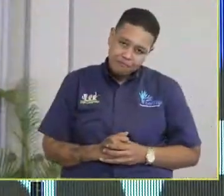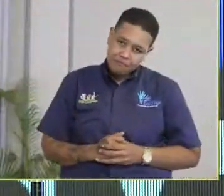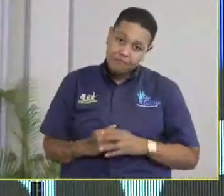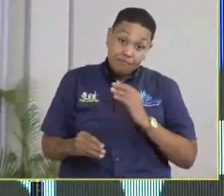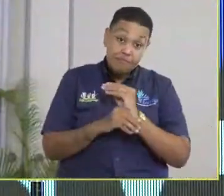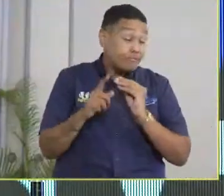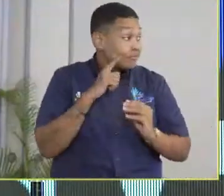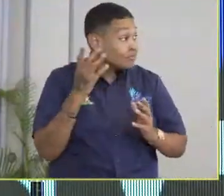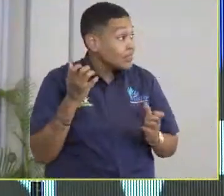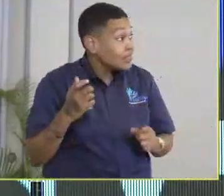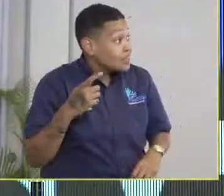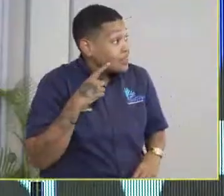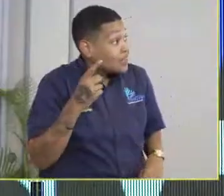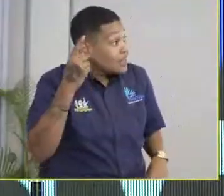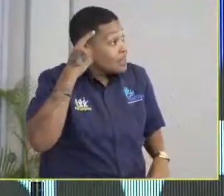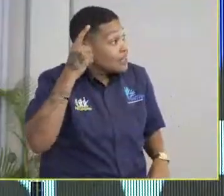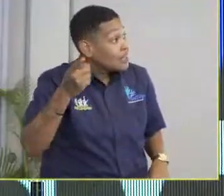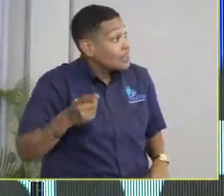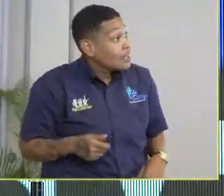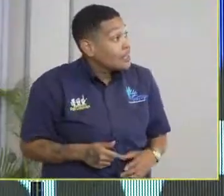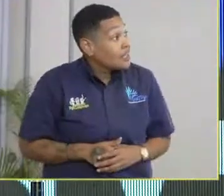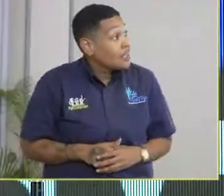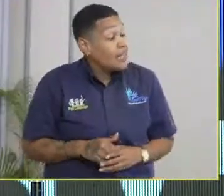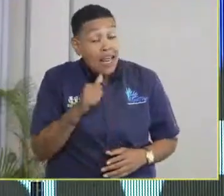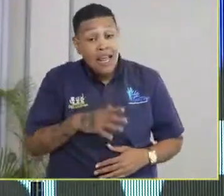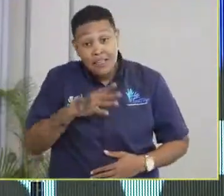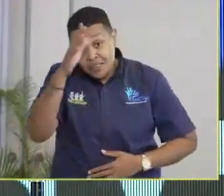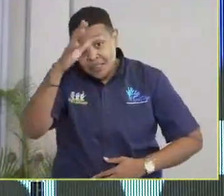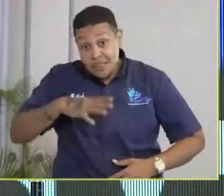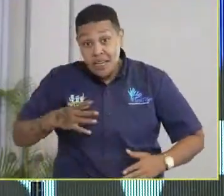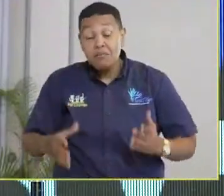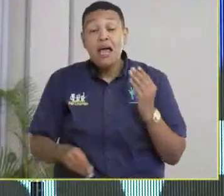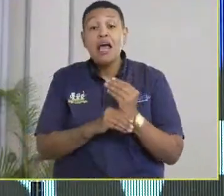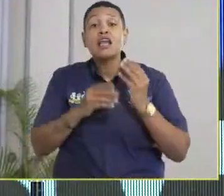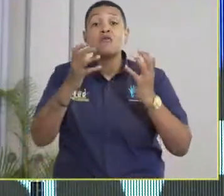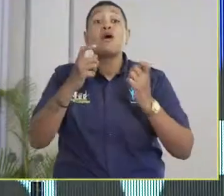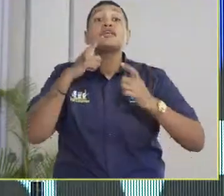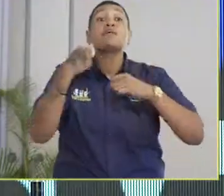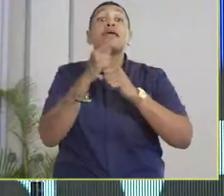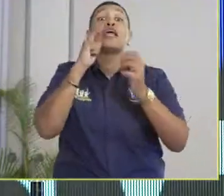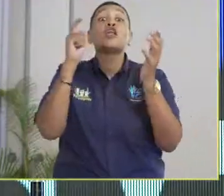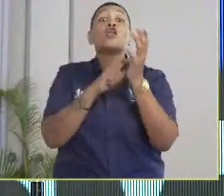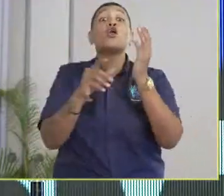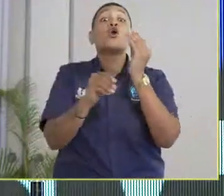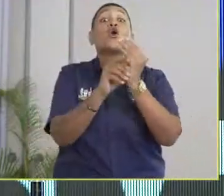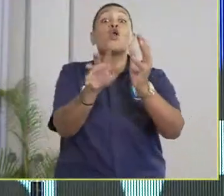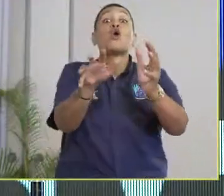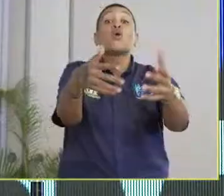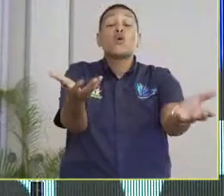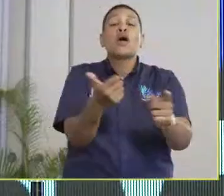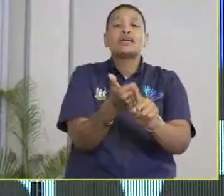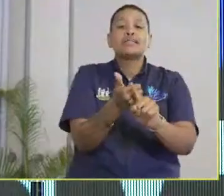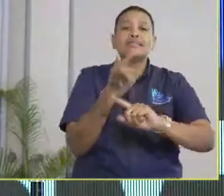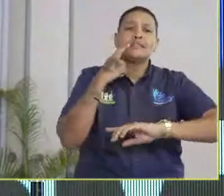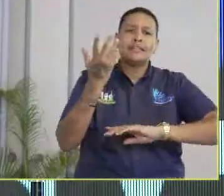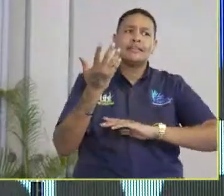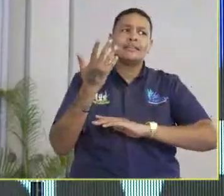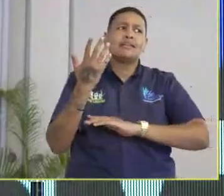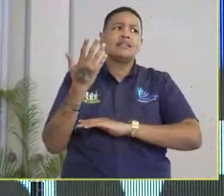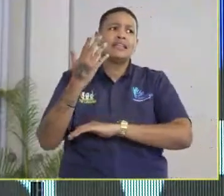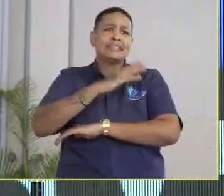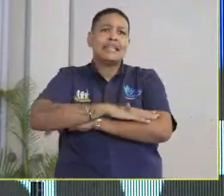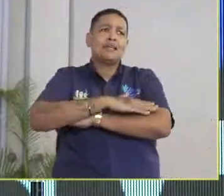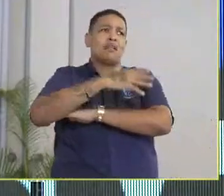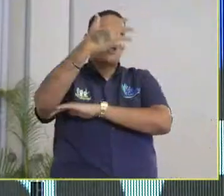I think it's only right. Ladies and gentlemen, I also want you to make note that there is a table